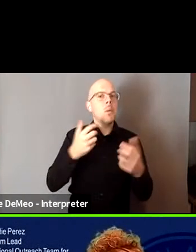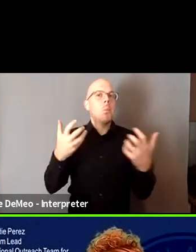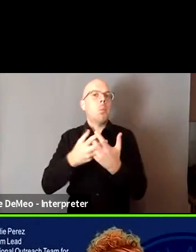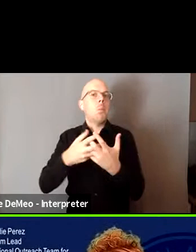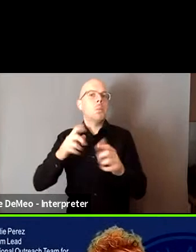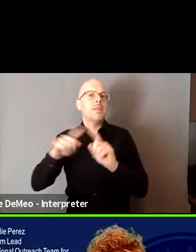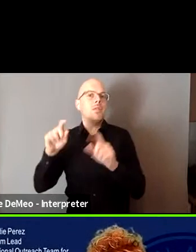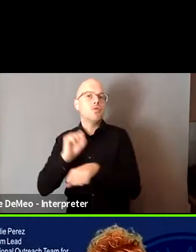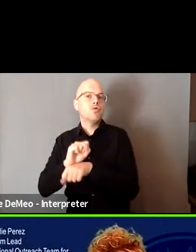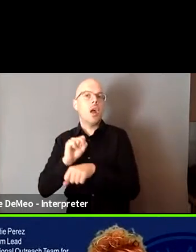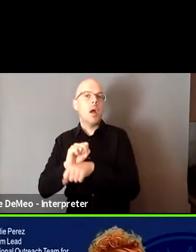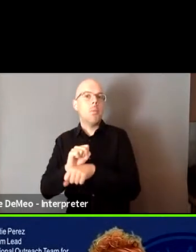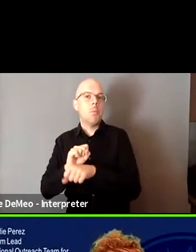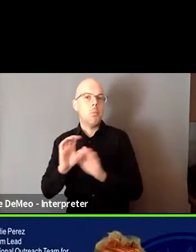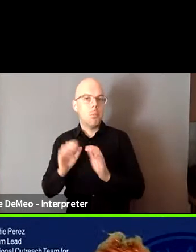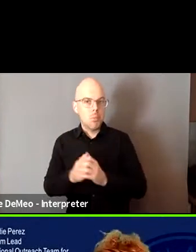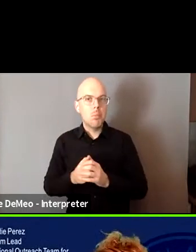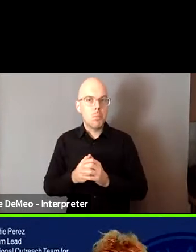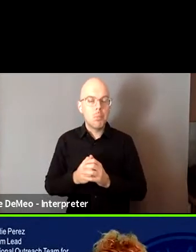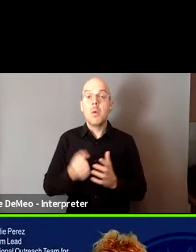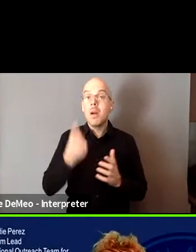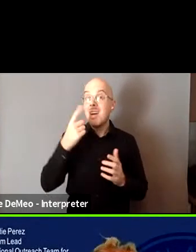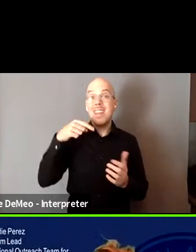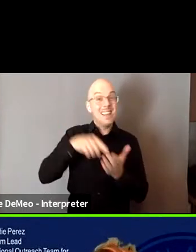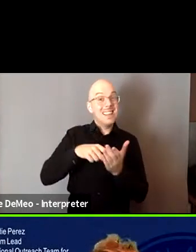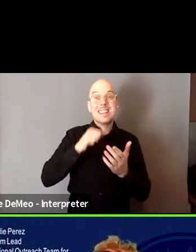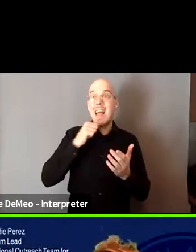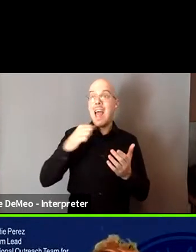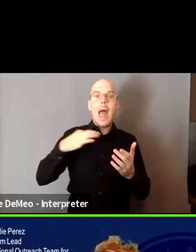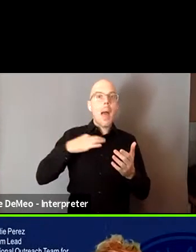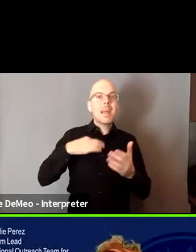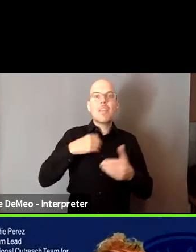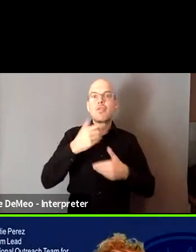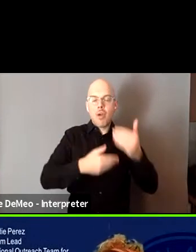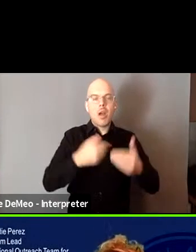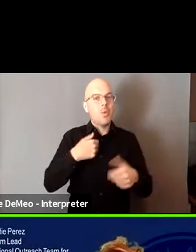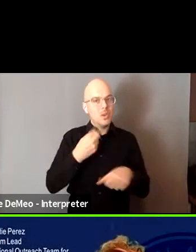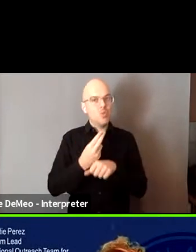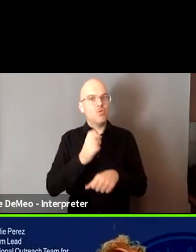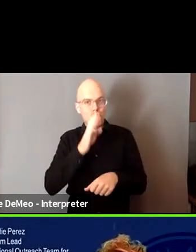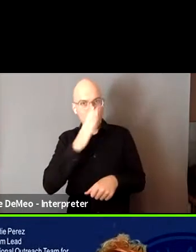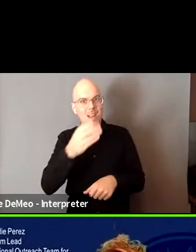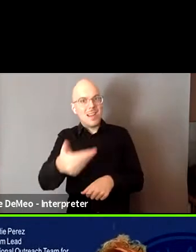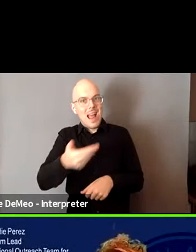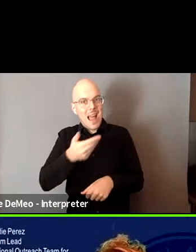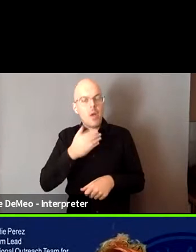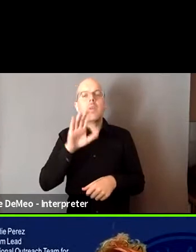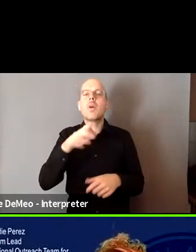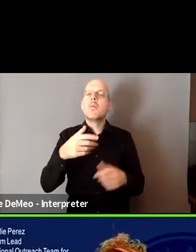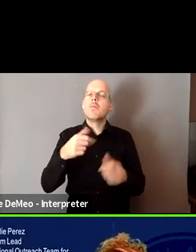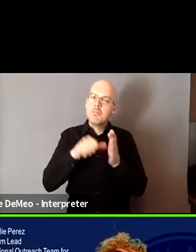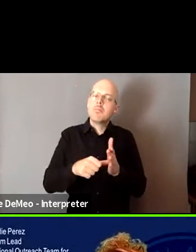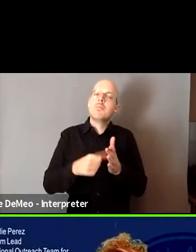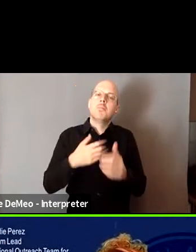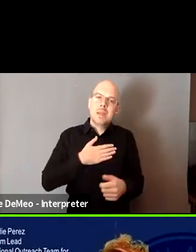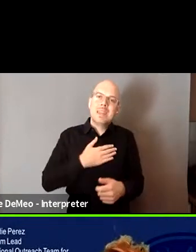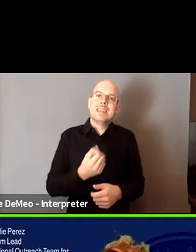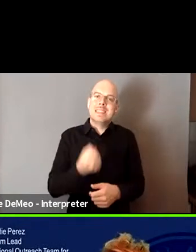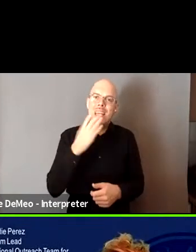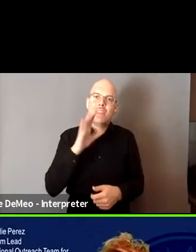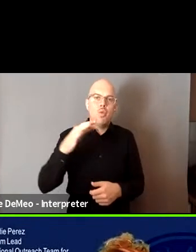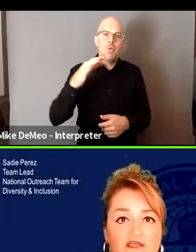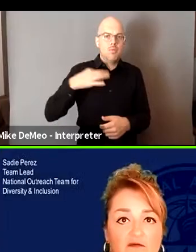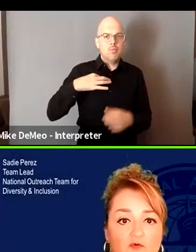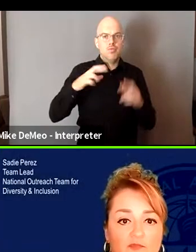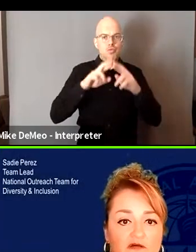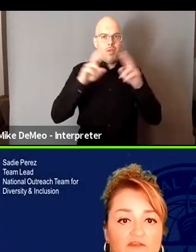application process. We are using direct hire, as Doug mentioned, but please submit your resumes through the process that we have